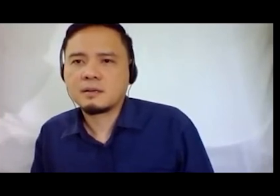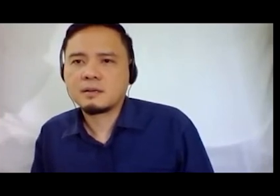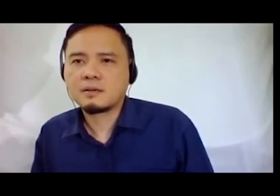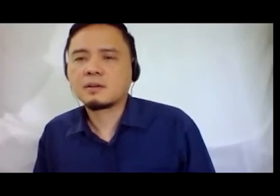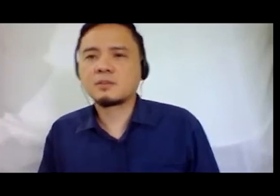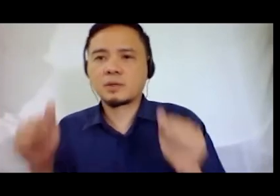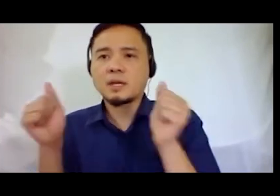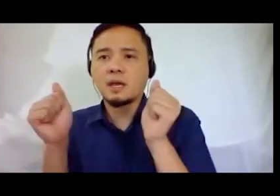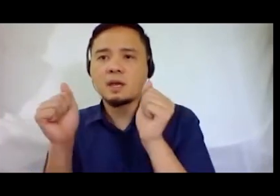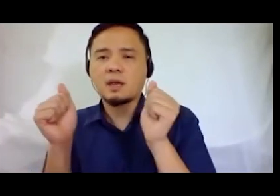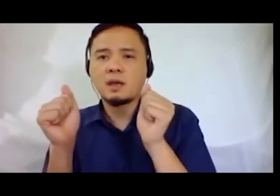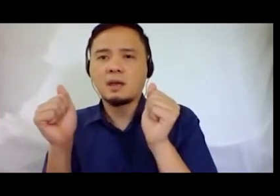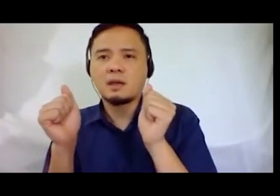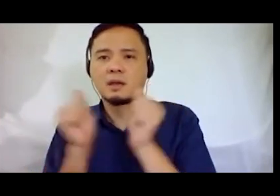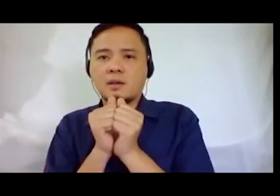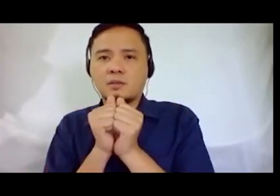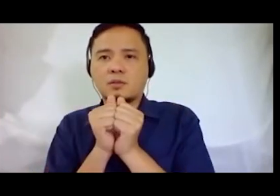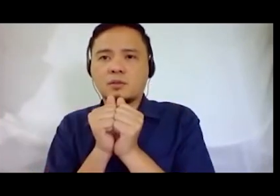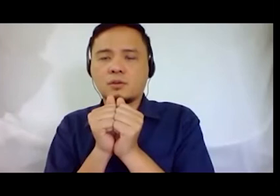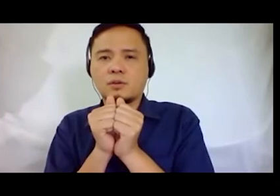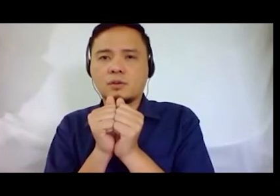Together underneath the sign,